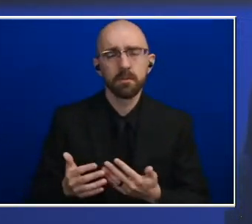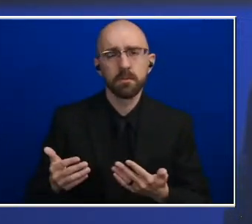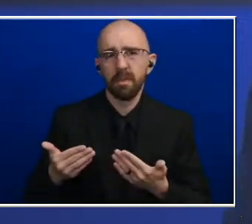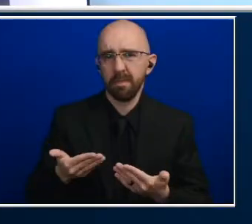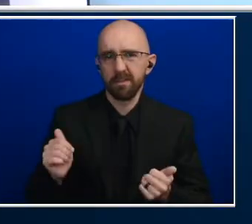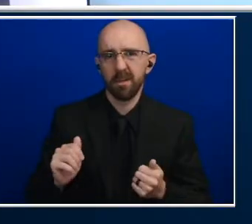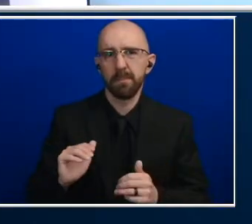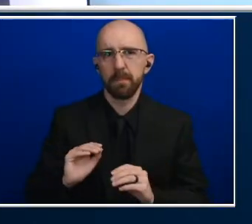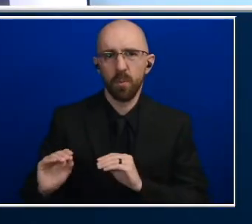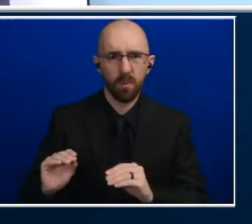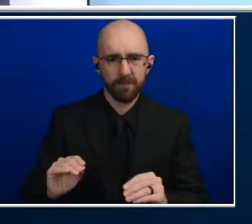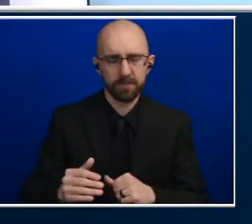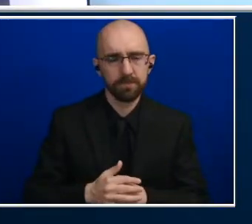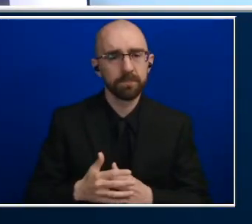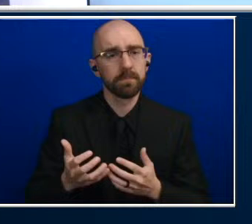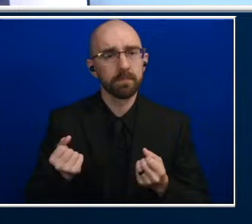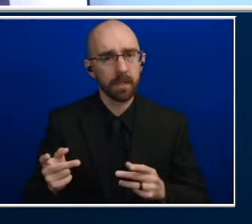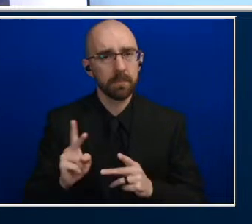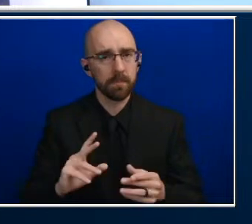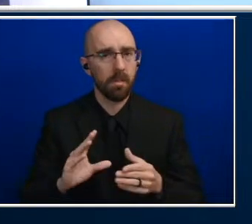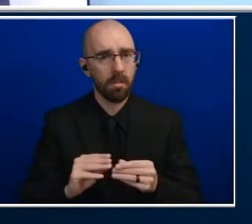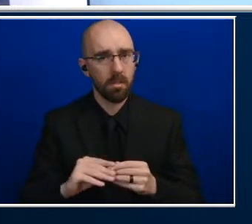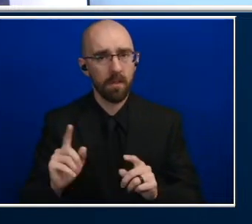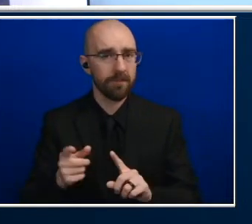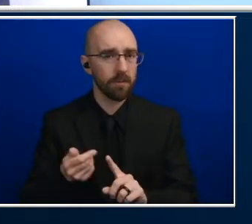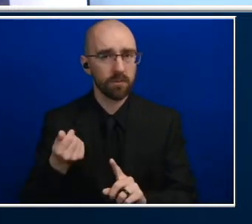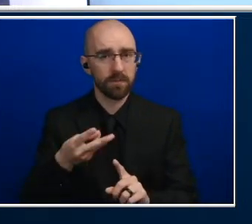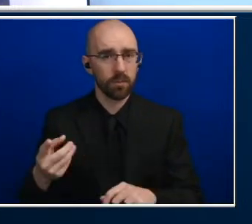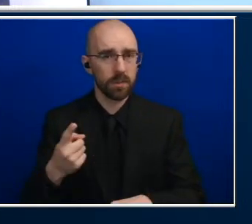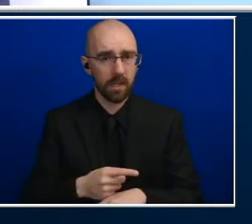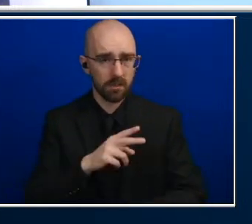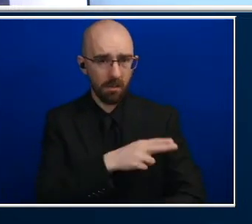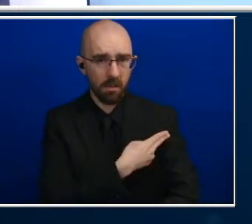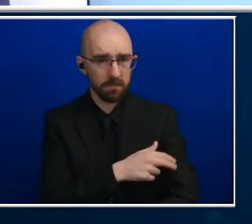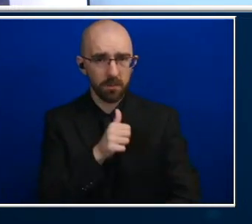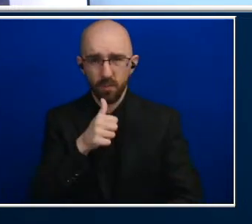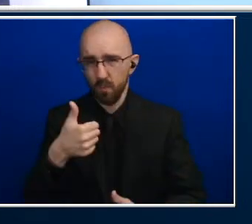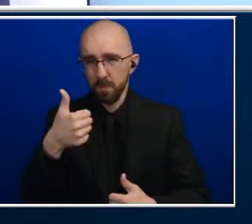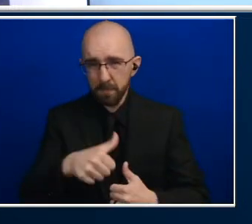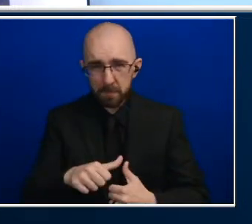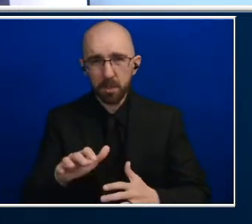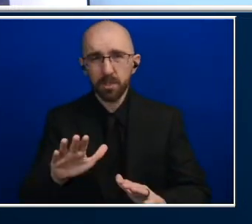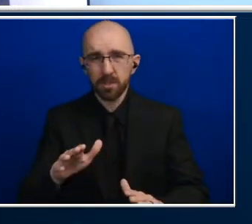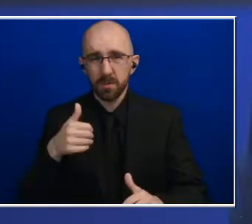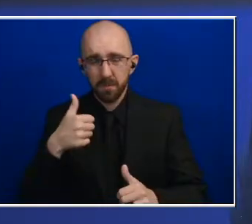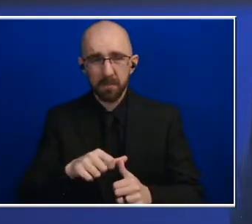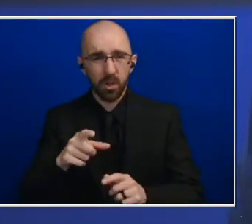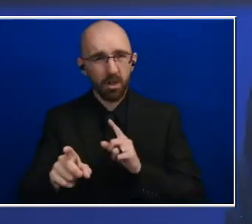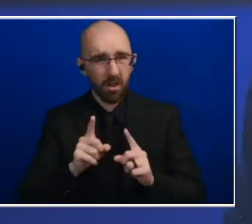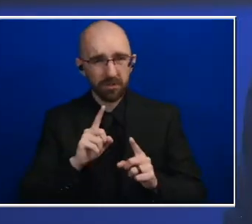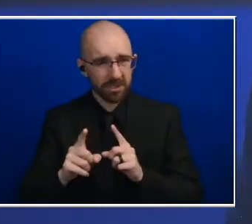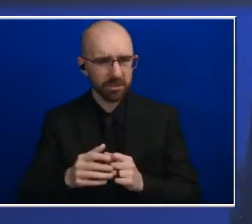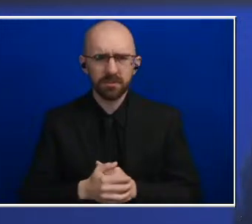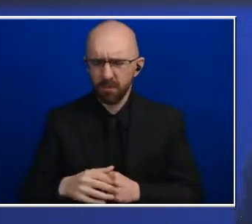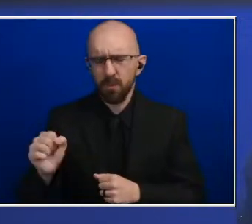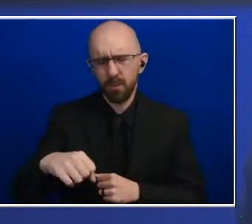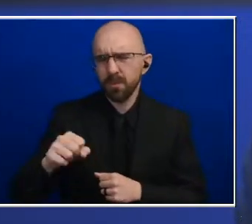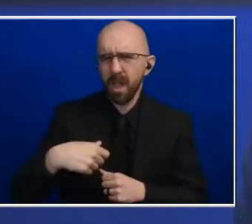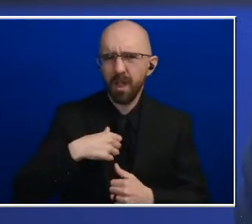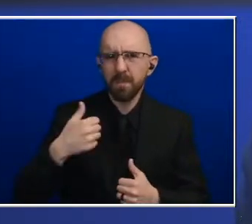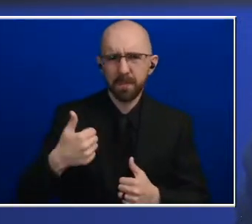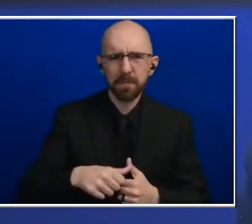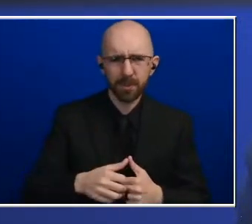people would tell us after those first few days of being in the hospital, they don't always remember. So do you remember what you said in those conversations? Oh, yeah. That's good. That's a good outcome. Yeah, I